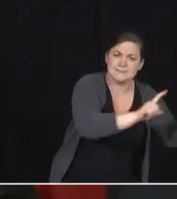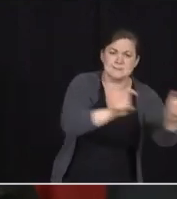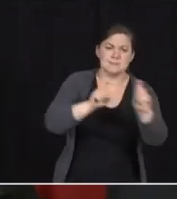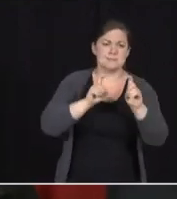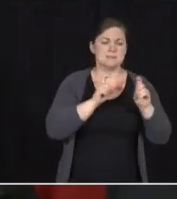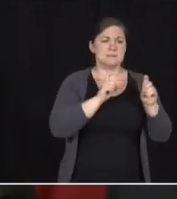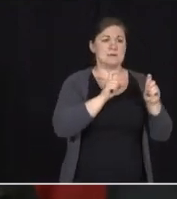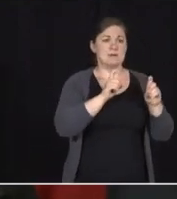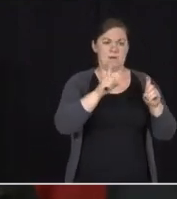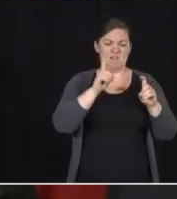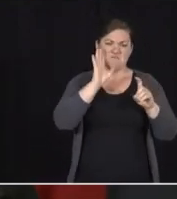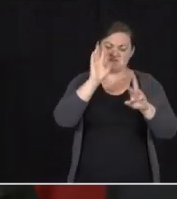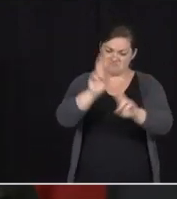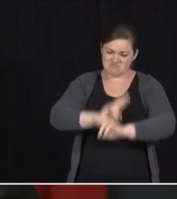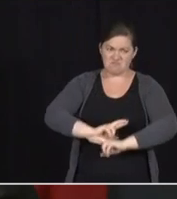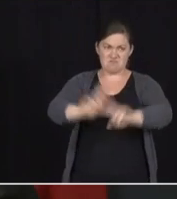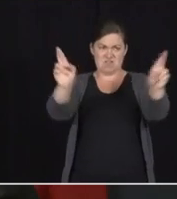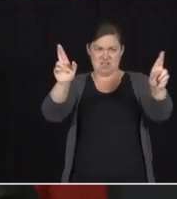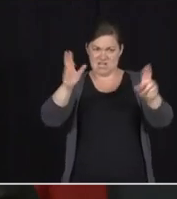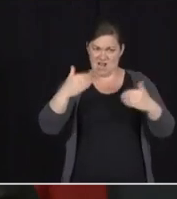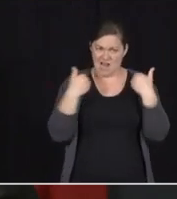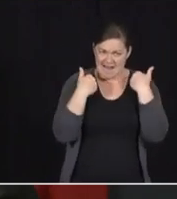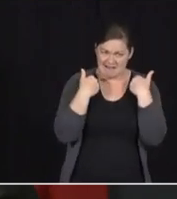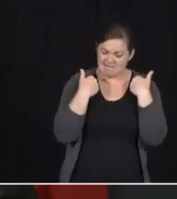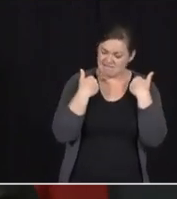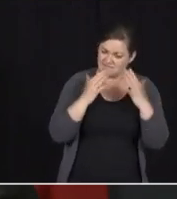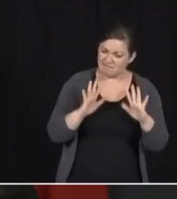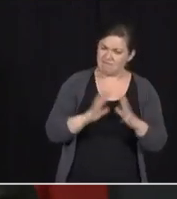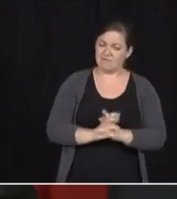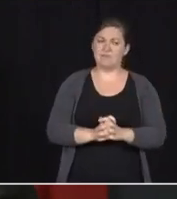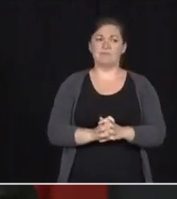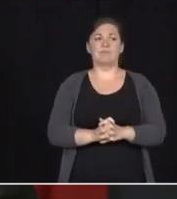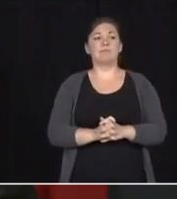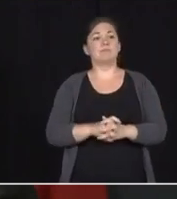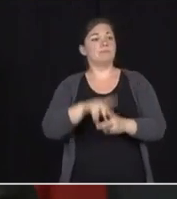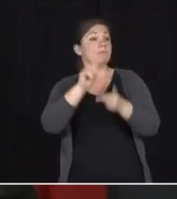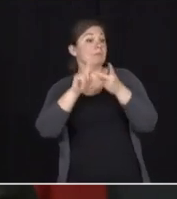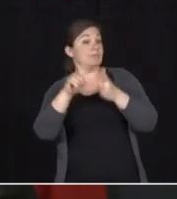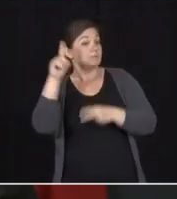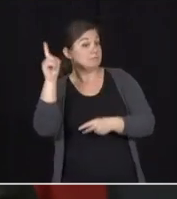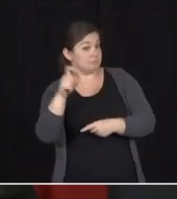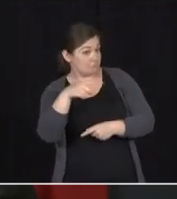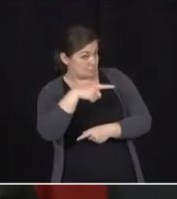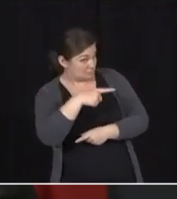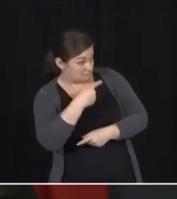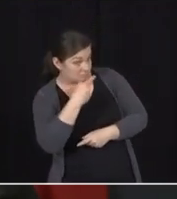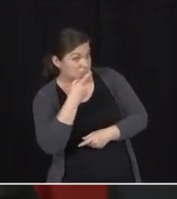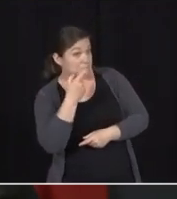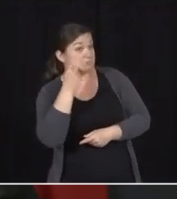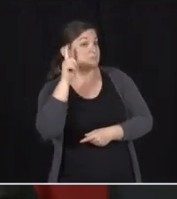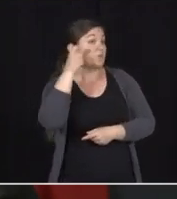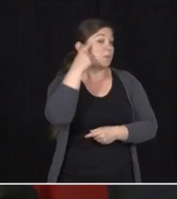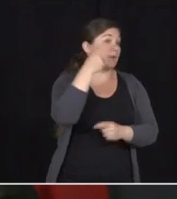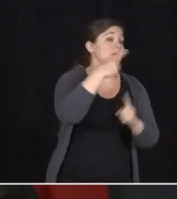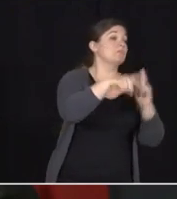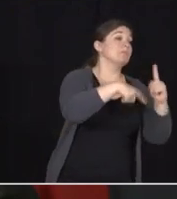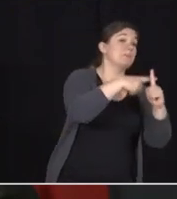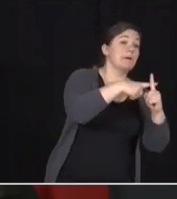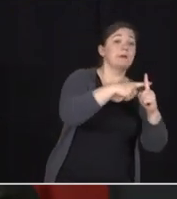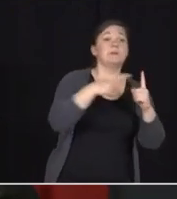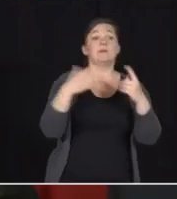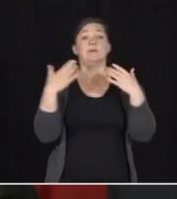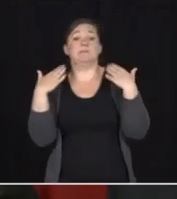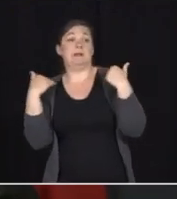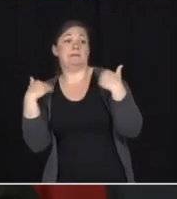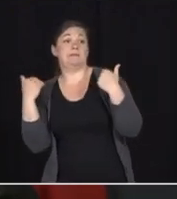tests. And on this next question, Premier, I'd like to hear from you, but also from Minister Sarkaria.